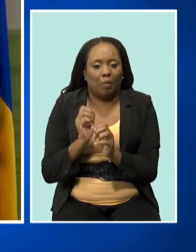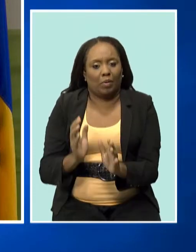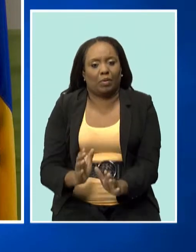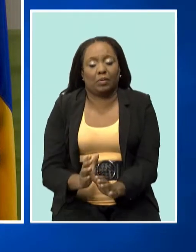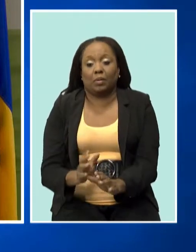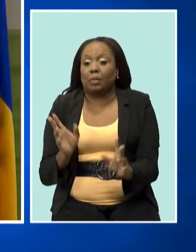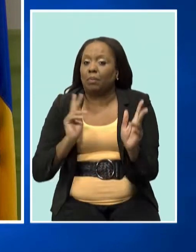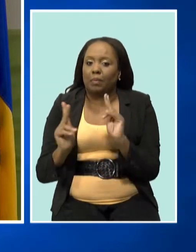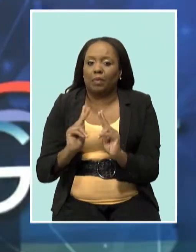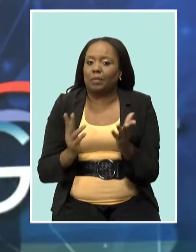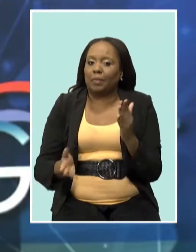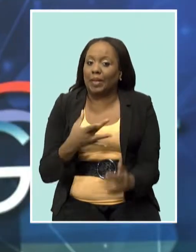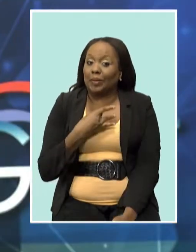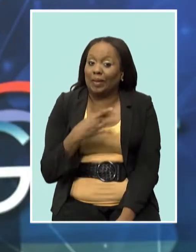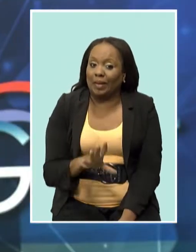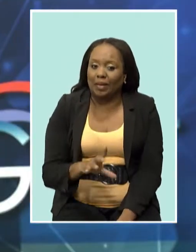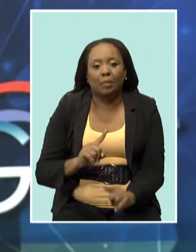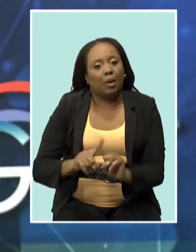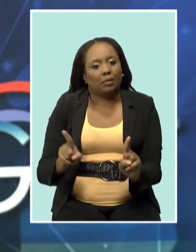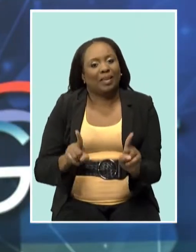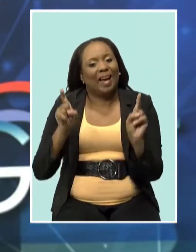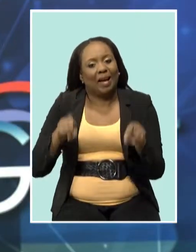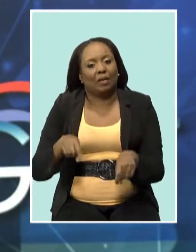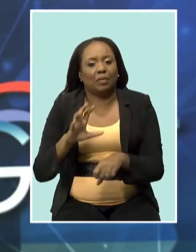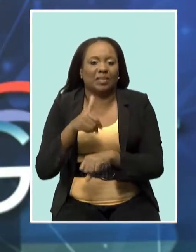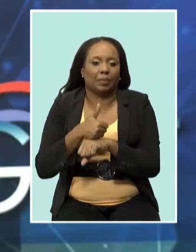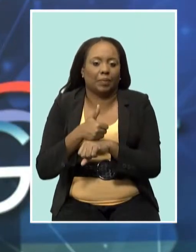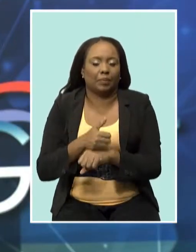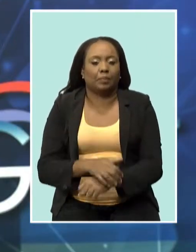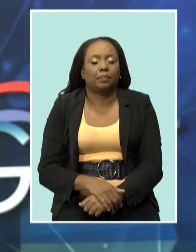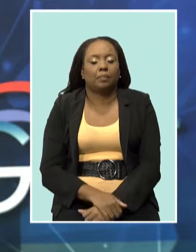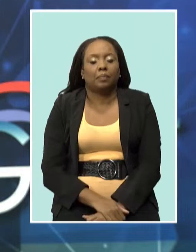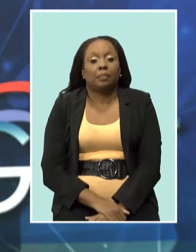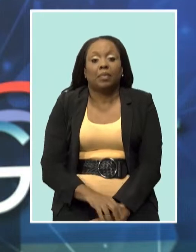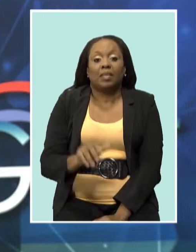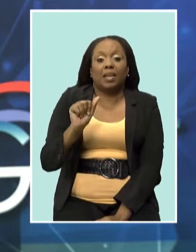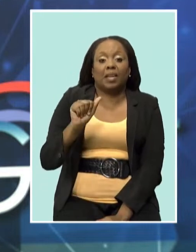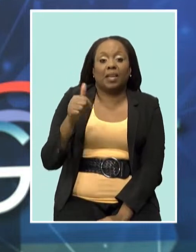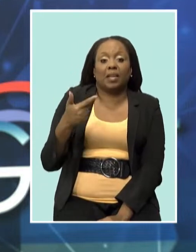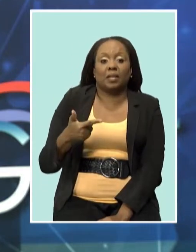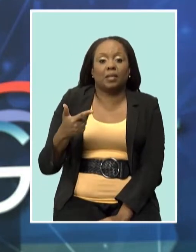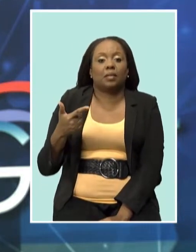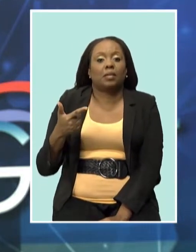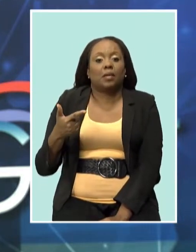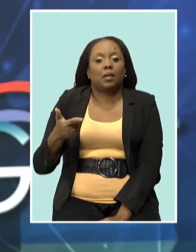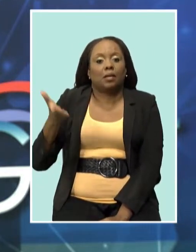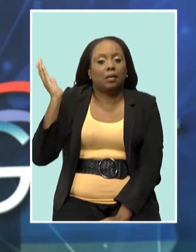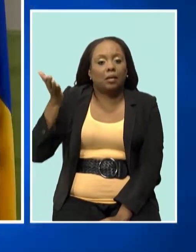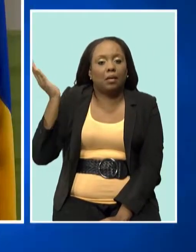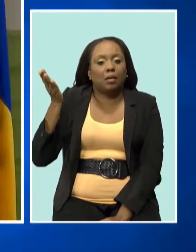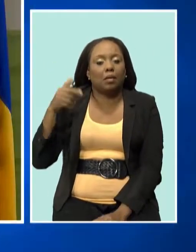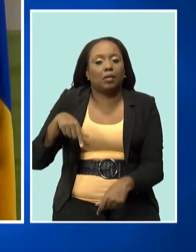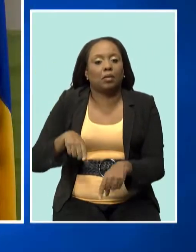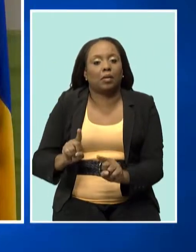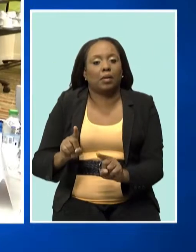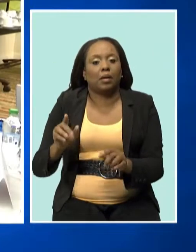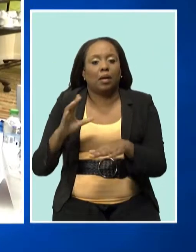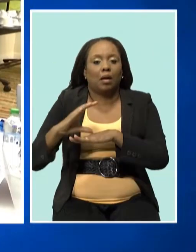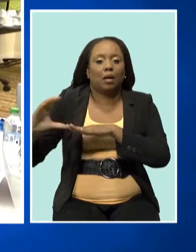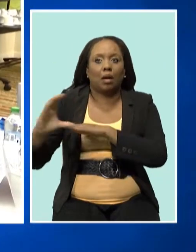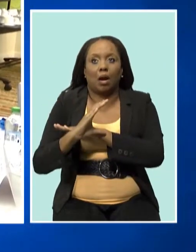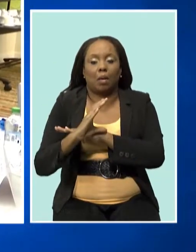protection. We've also brought new public procurement legislation, which attempts to